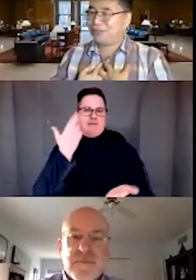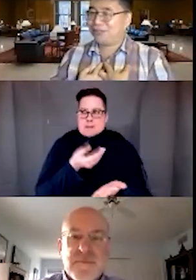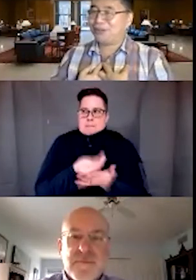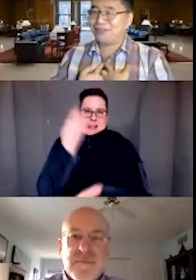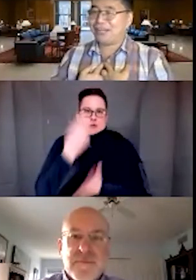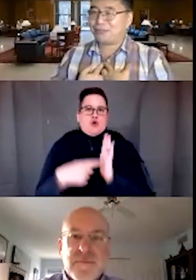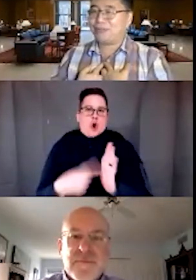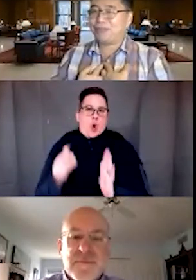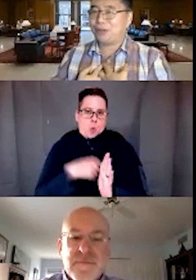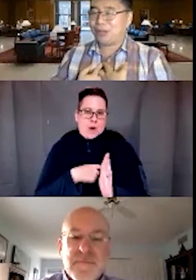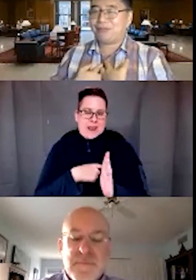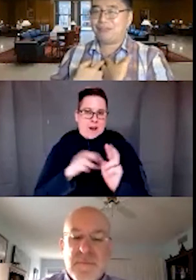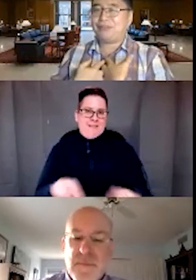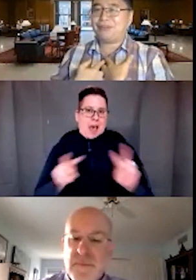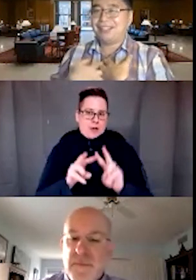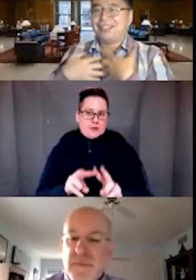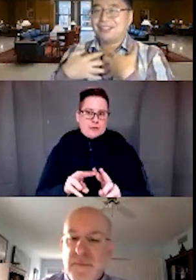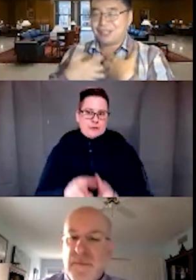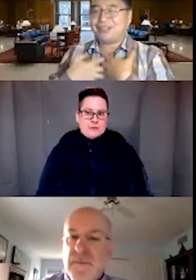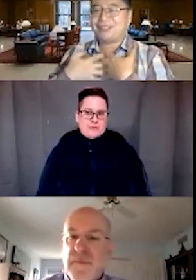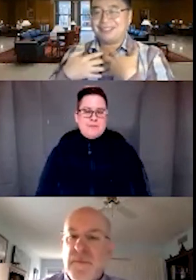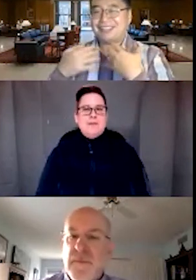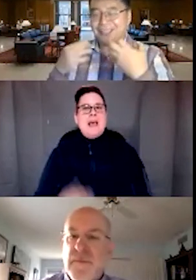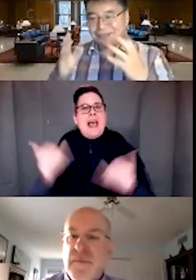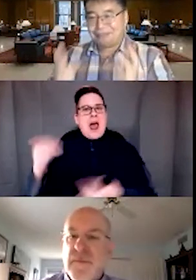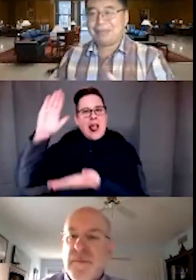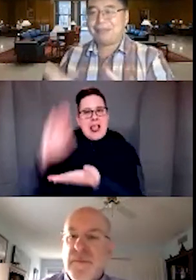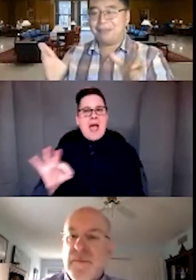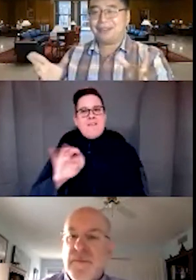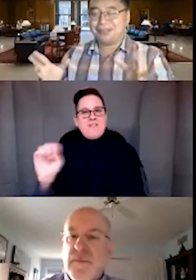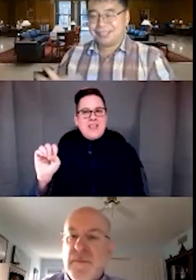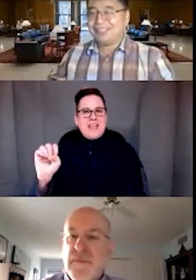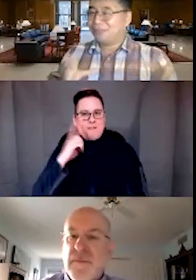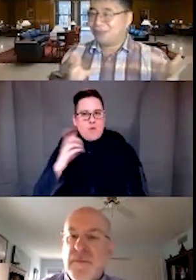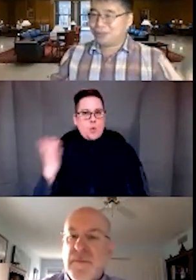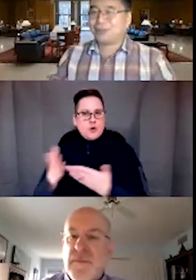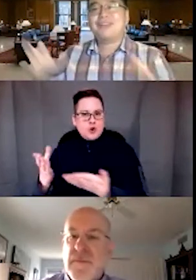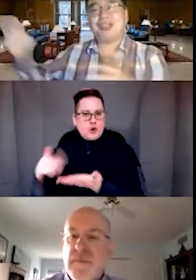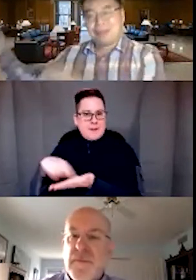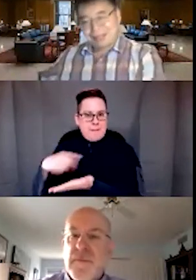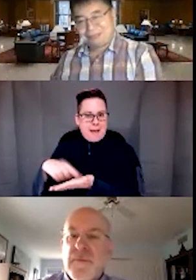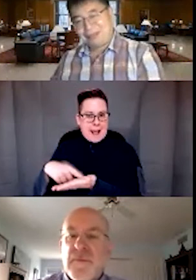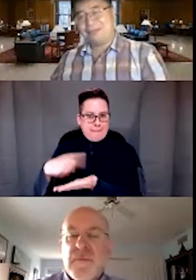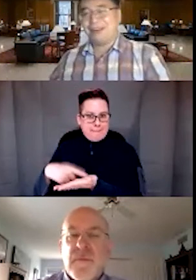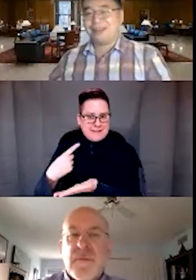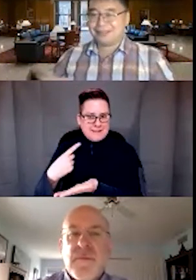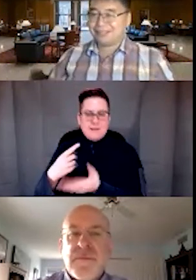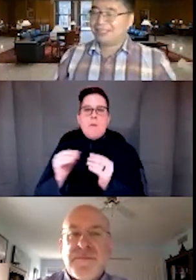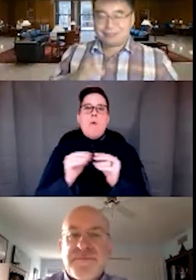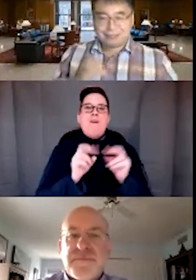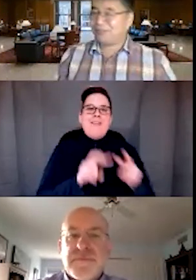we're moving away, as we're moving away from the fee-for-service kind of payment model, more towards value-based payment